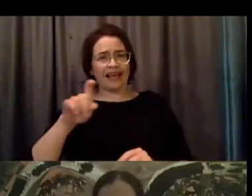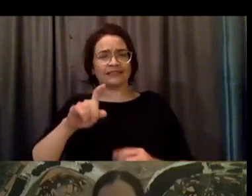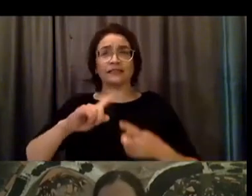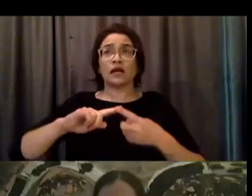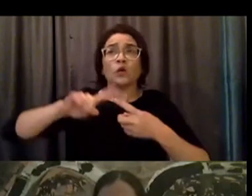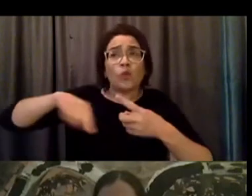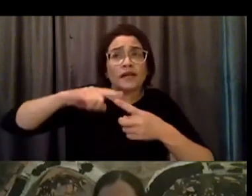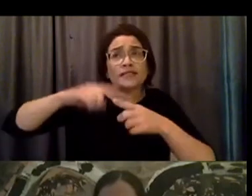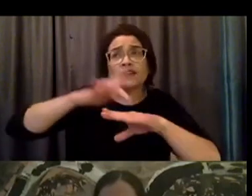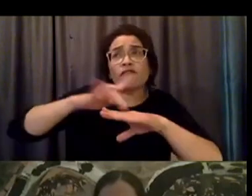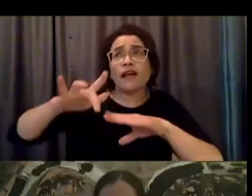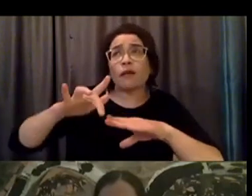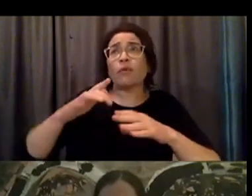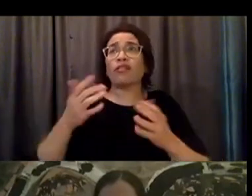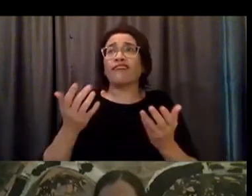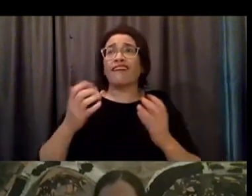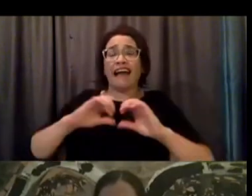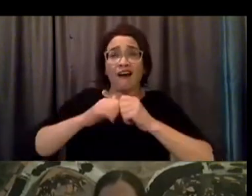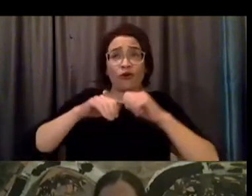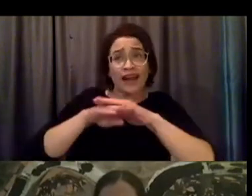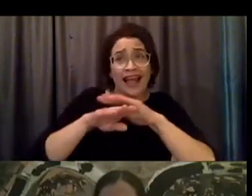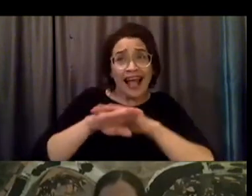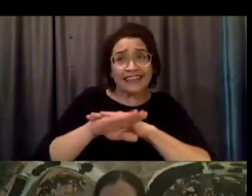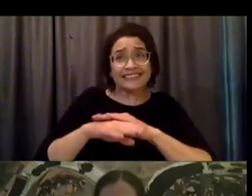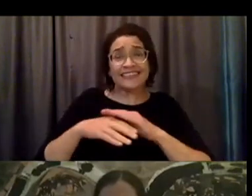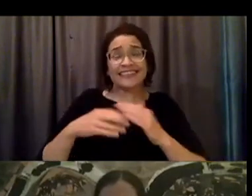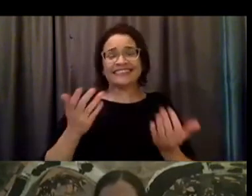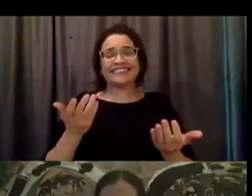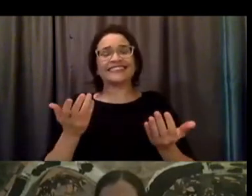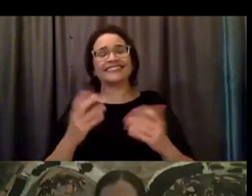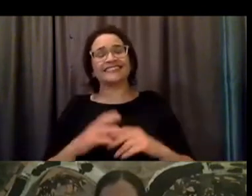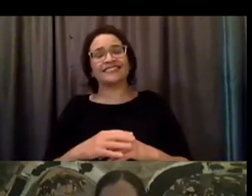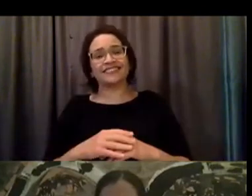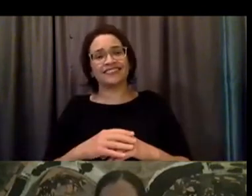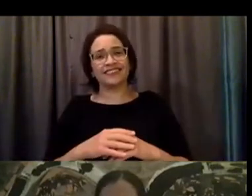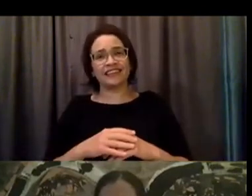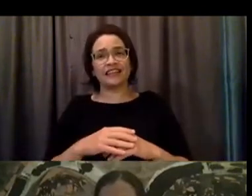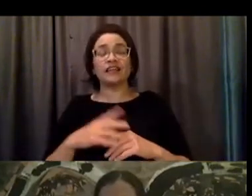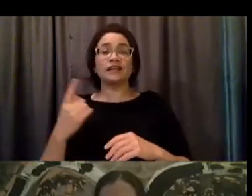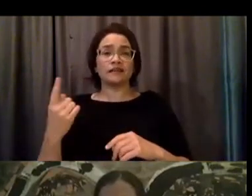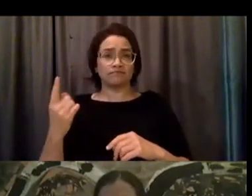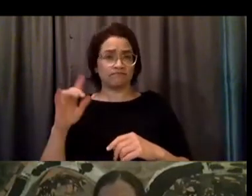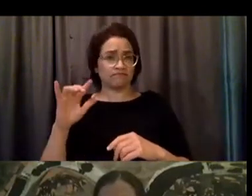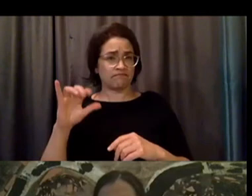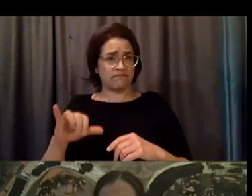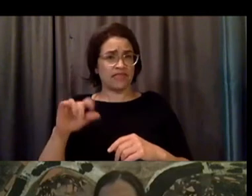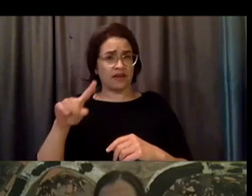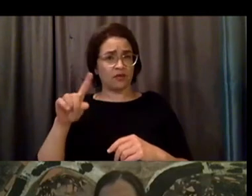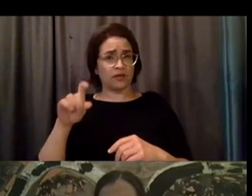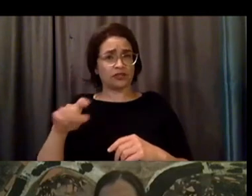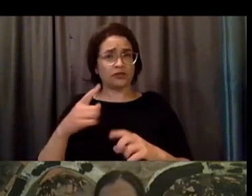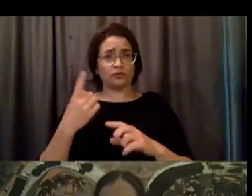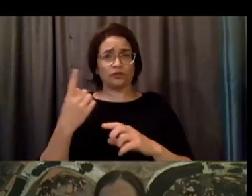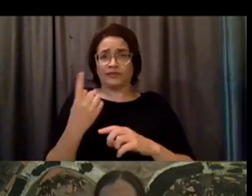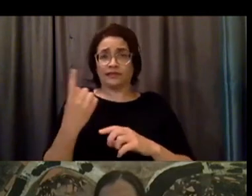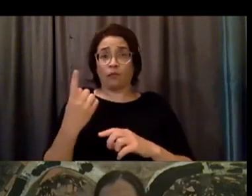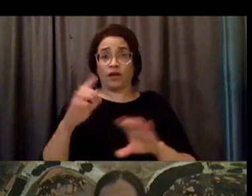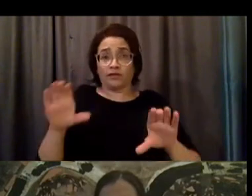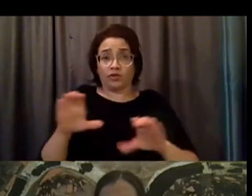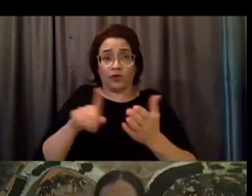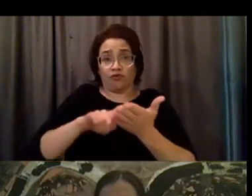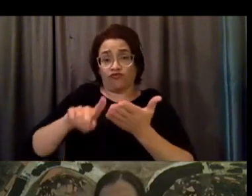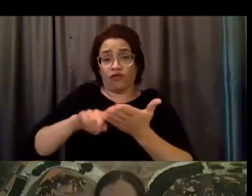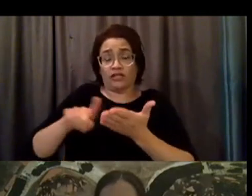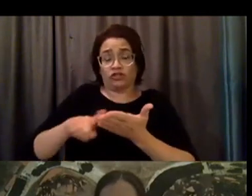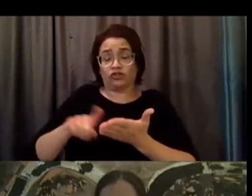how can I, uh, get access to it? And it was, uh, somebody who was doing research on it. So, uh, from what